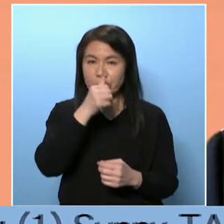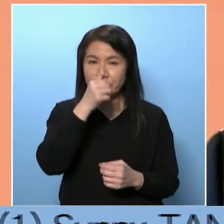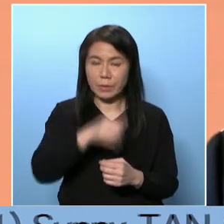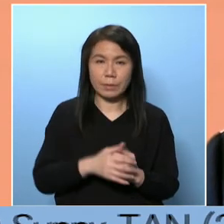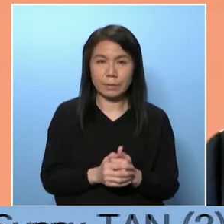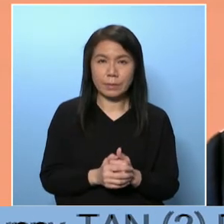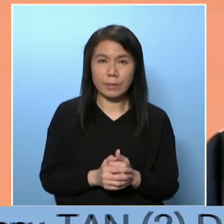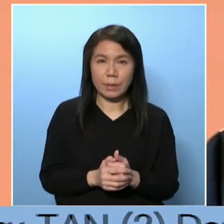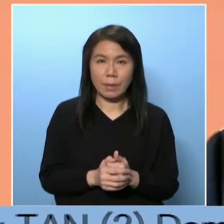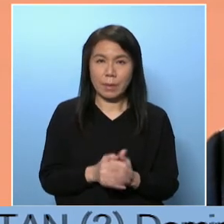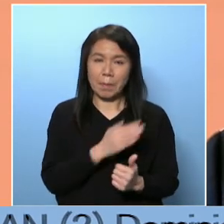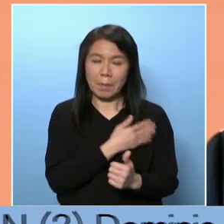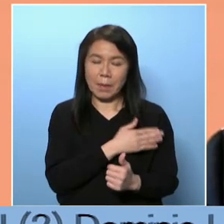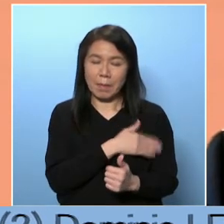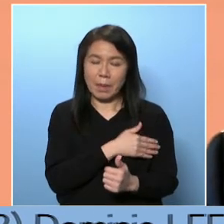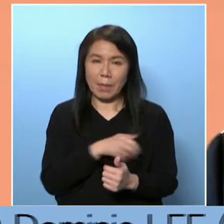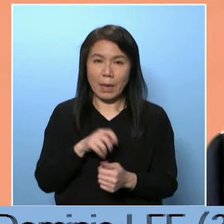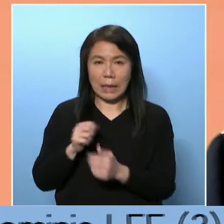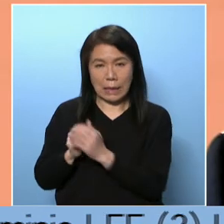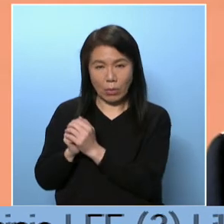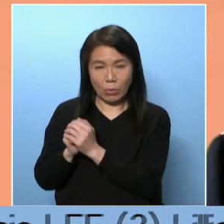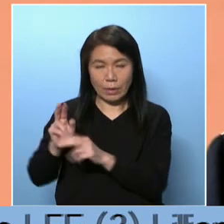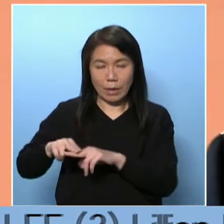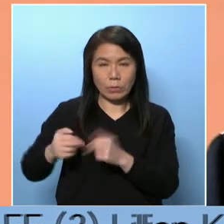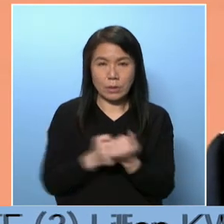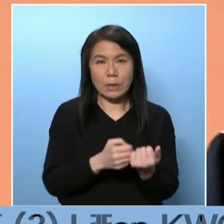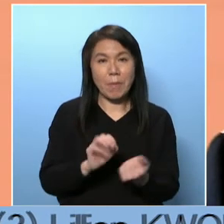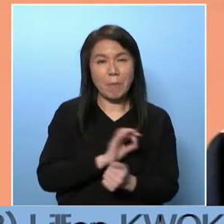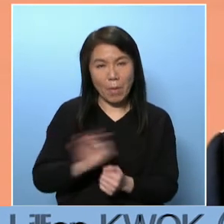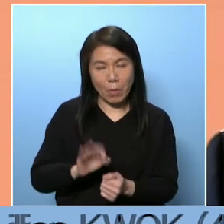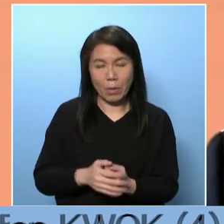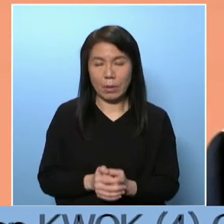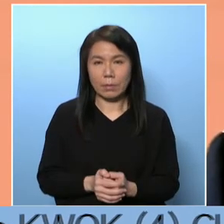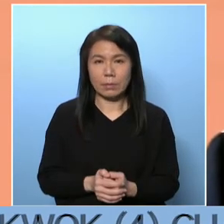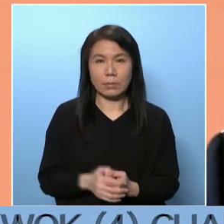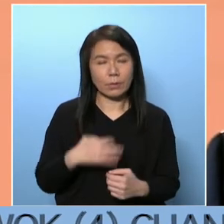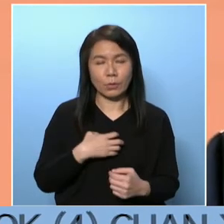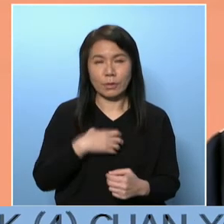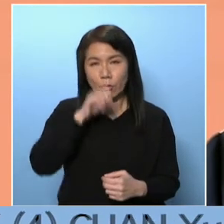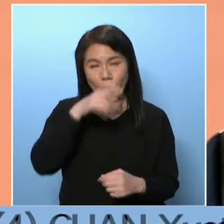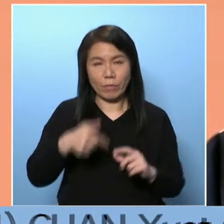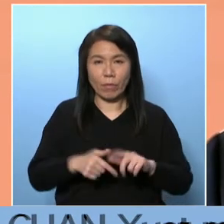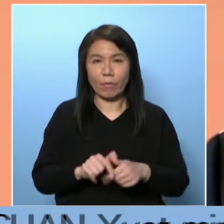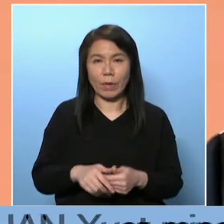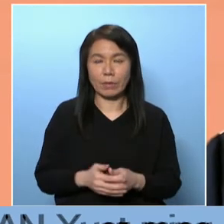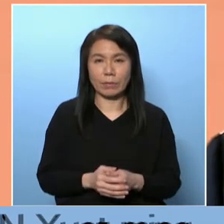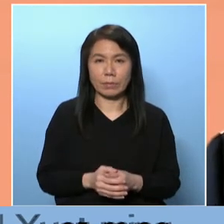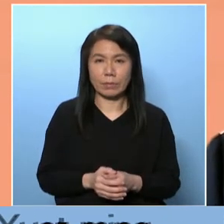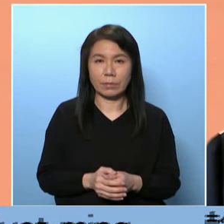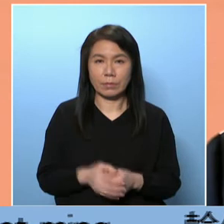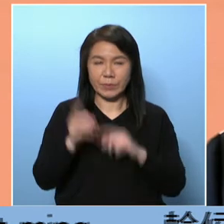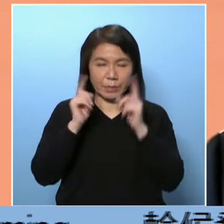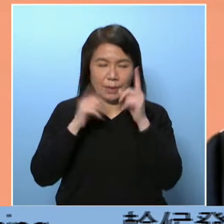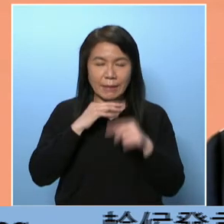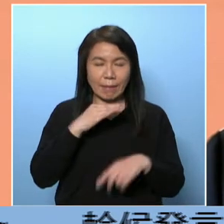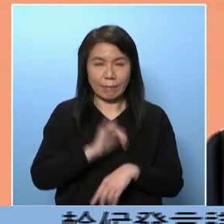with the state authorities. Well, some might have thought that the HL government has been very reluctant in